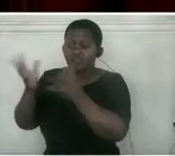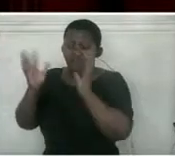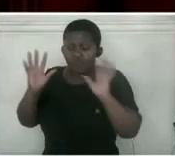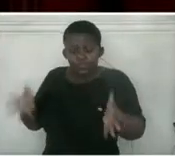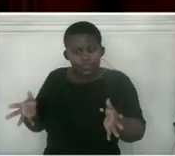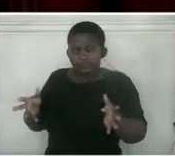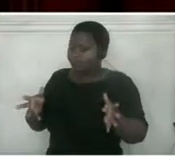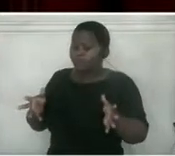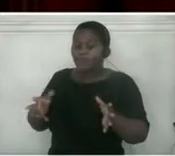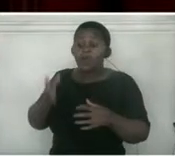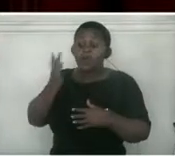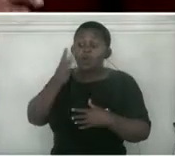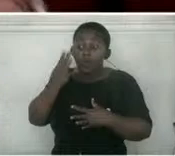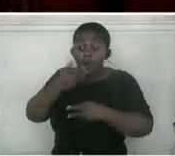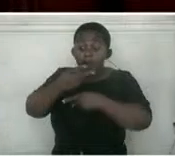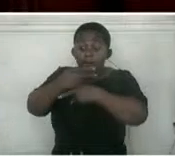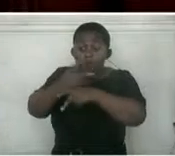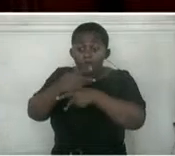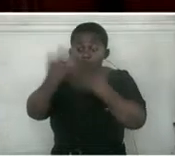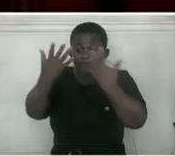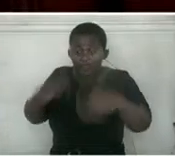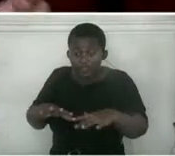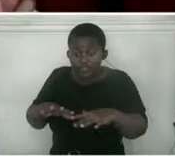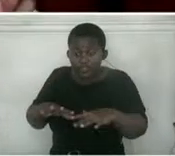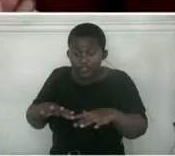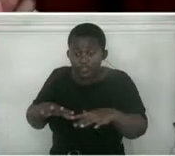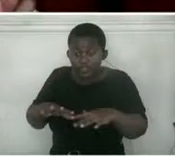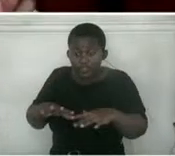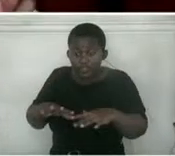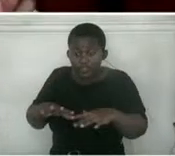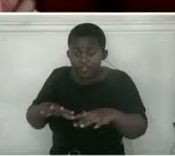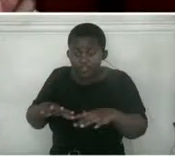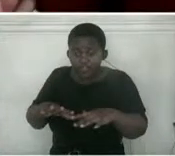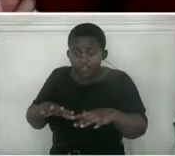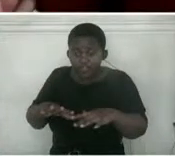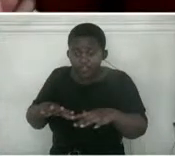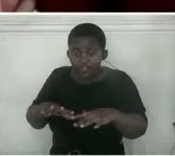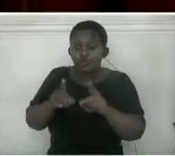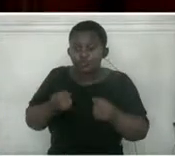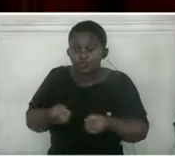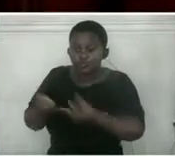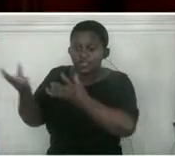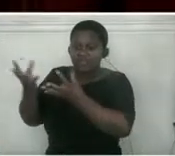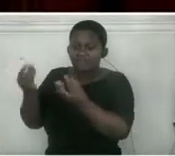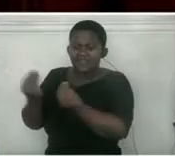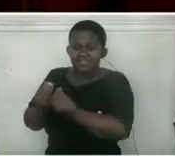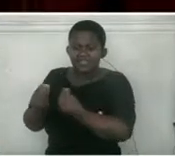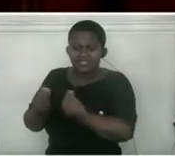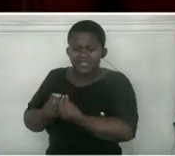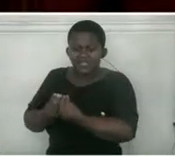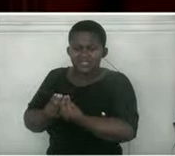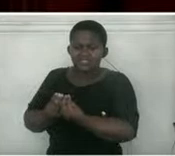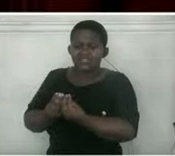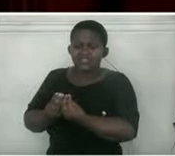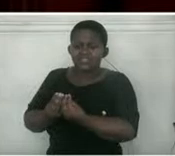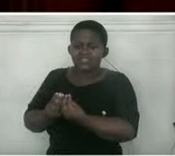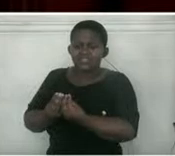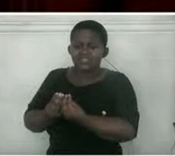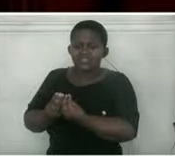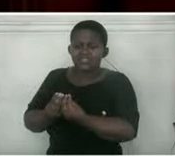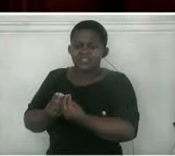Abantu mabekhiqizile kuprocesswe la mase kuhamba izinto at least seziya